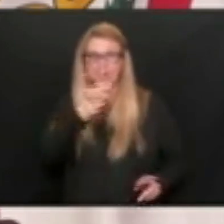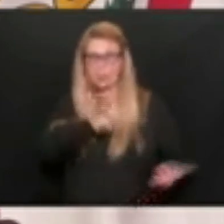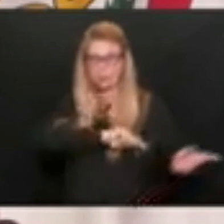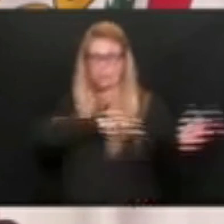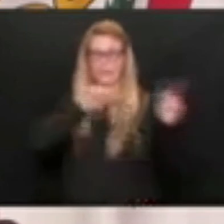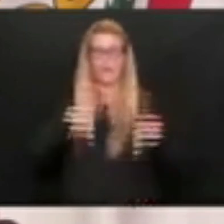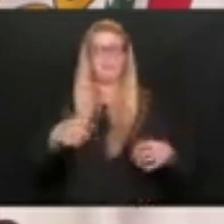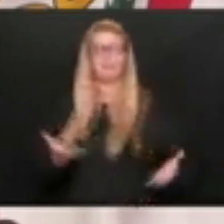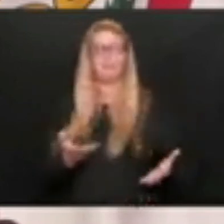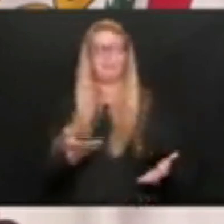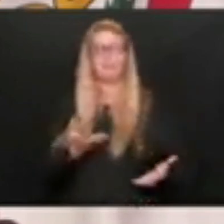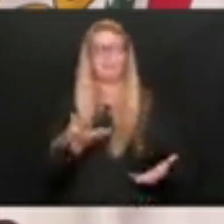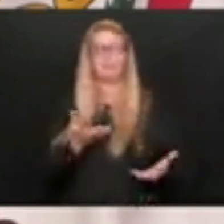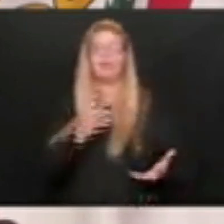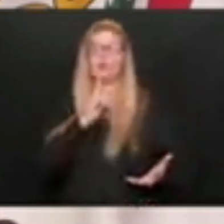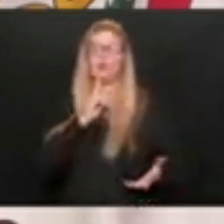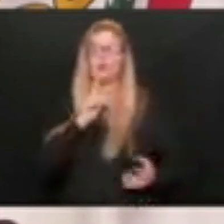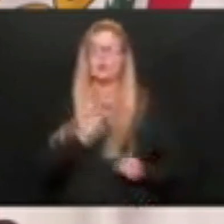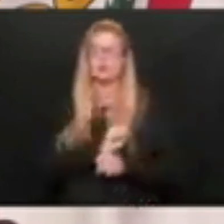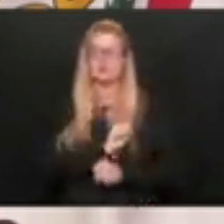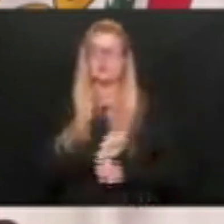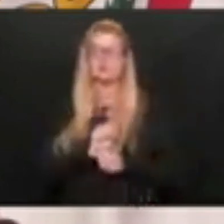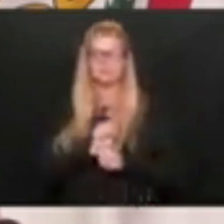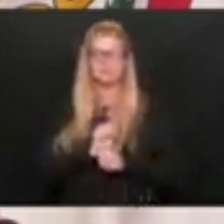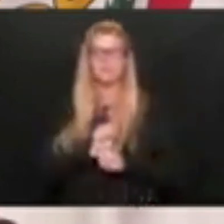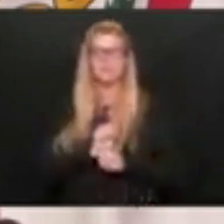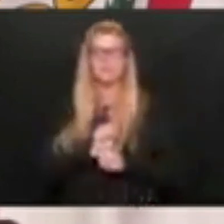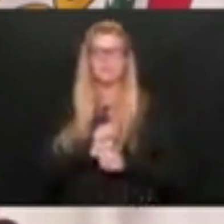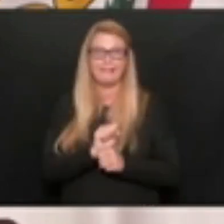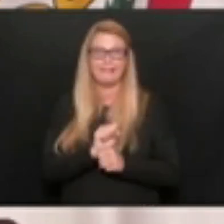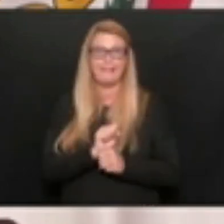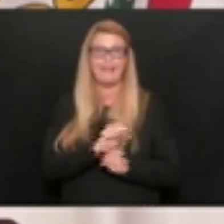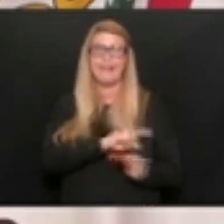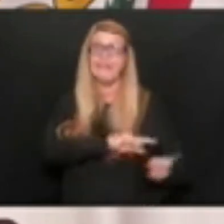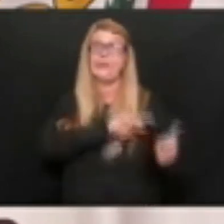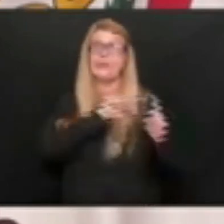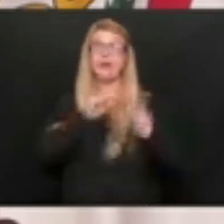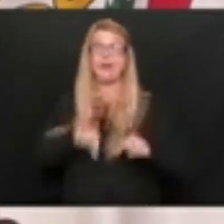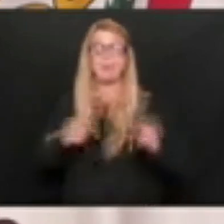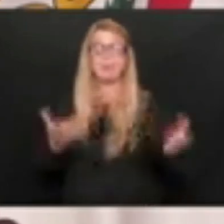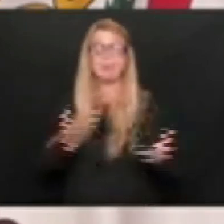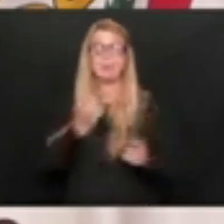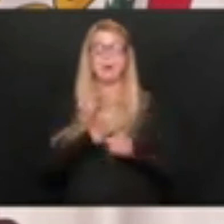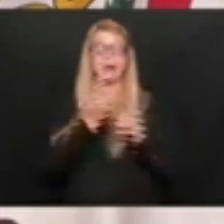the vaccines? They'd all line up as far as you could go.